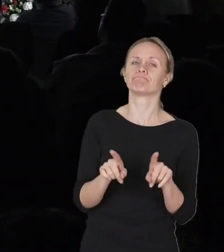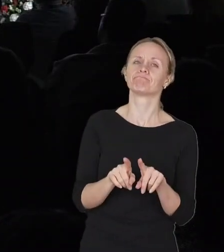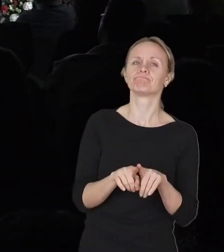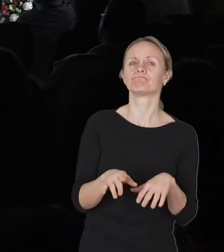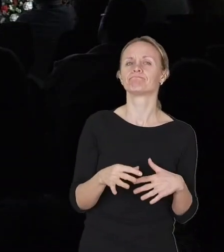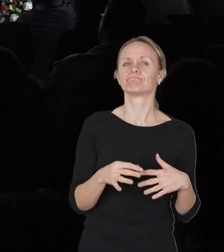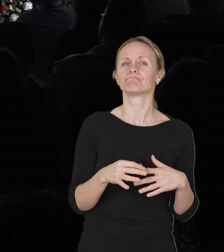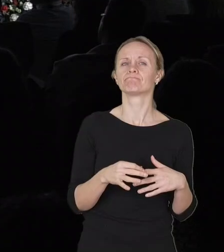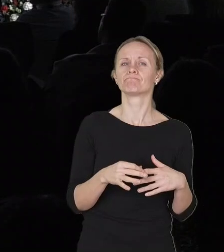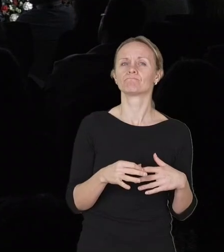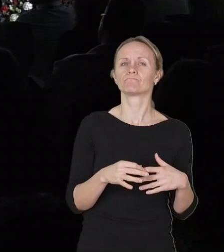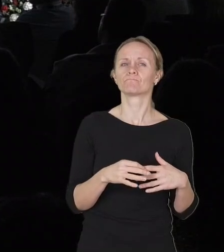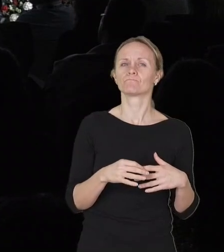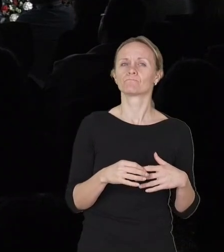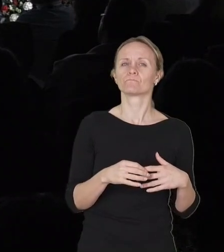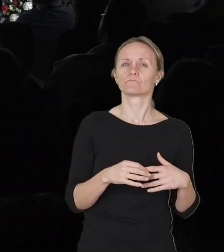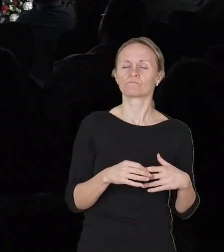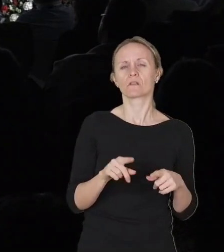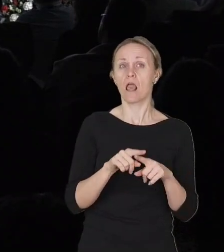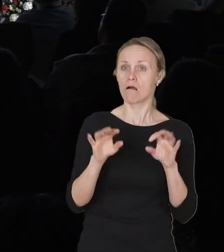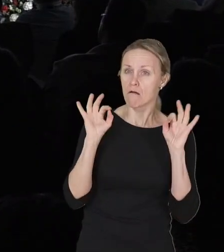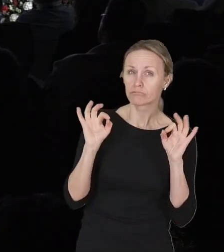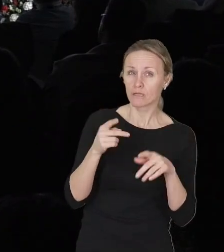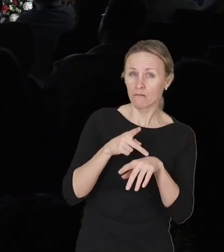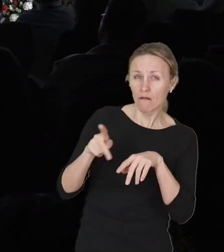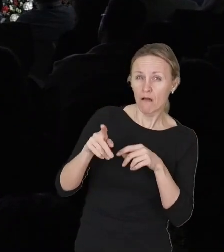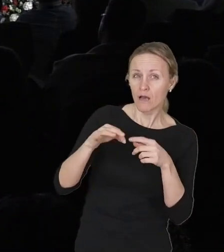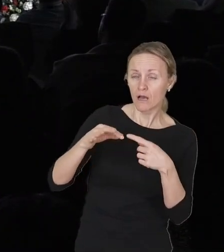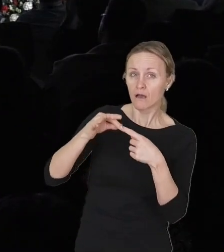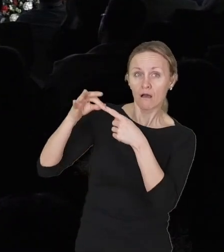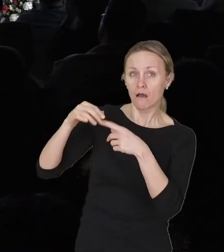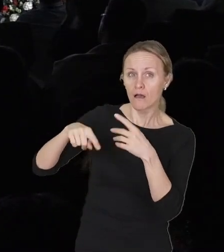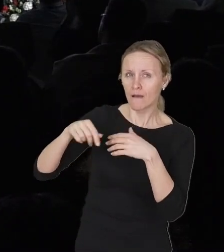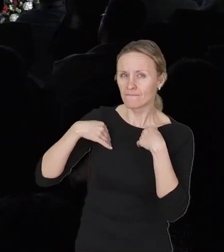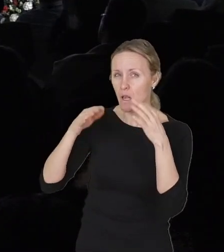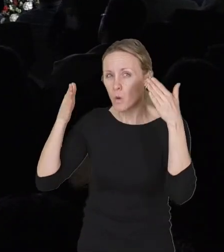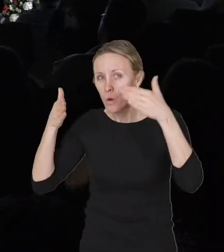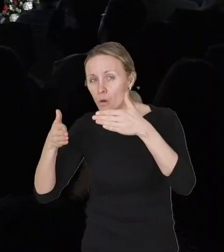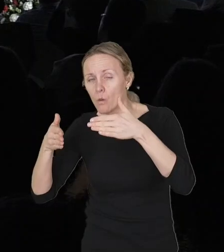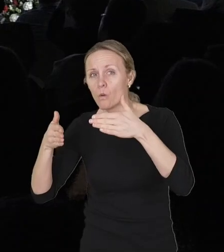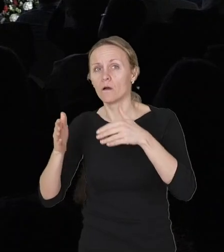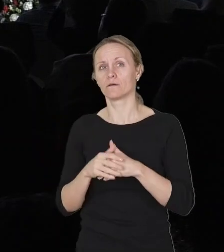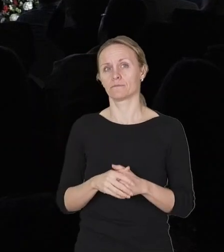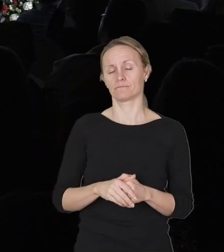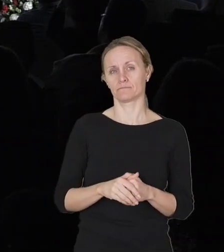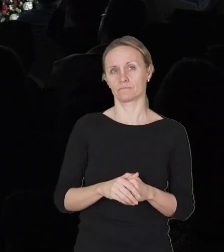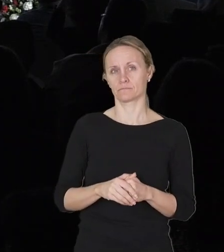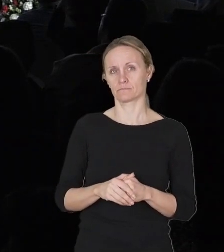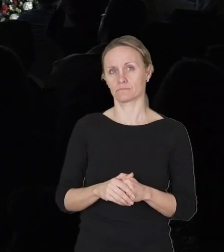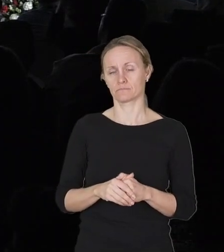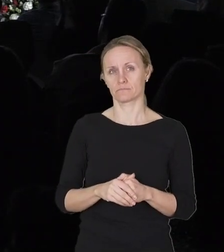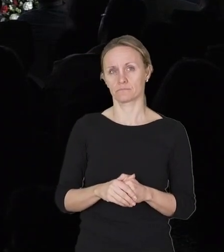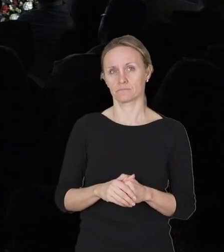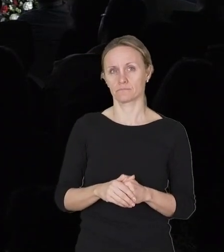at a certain point we are doing basically the let's say the construction of the fundament, and on this fundament you can